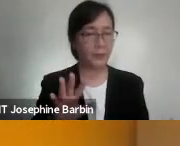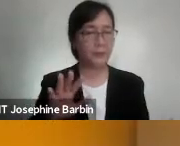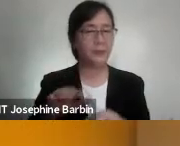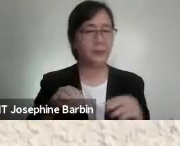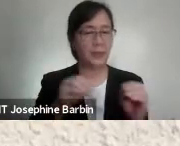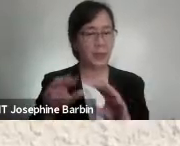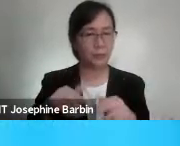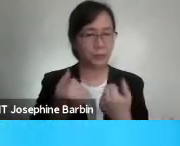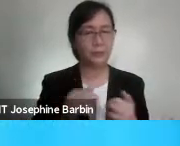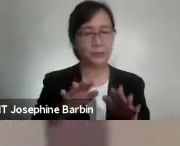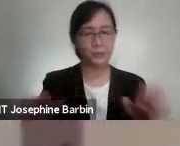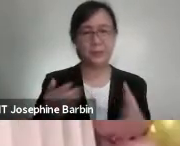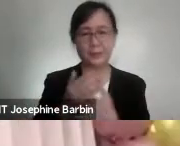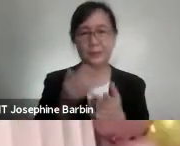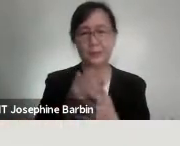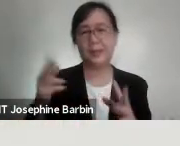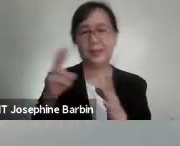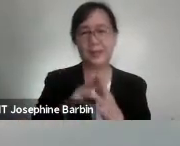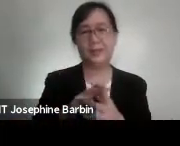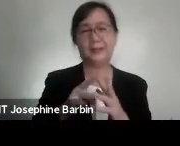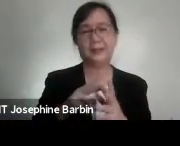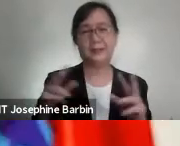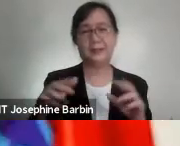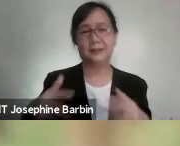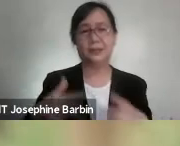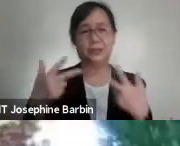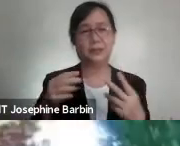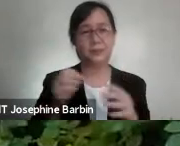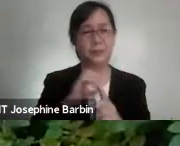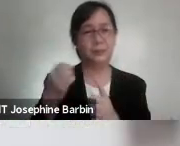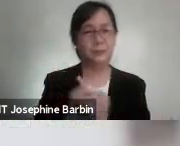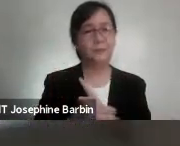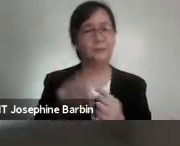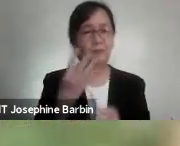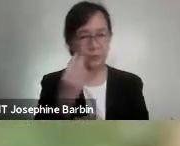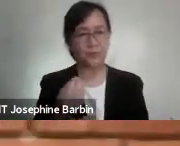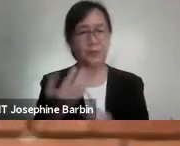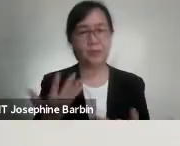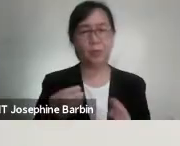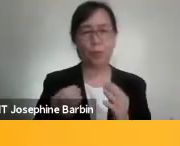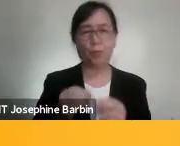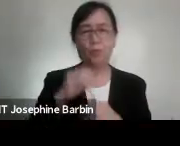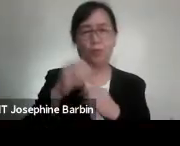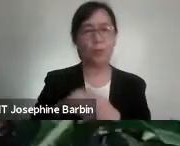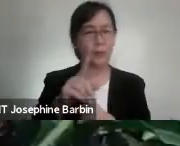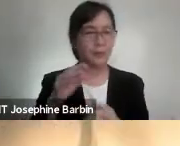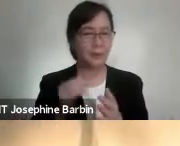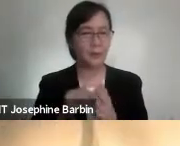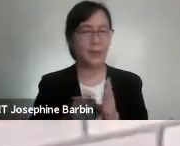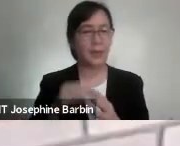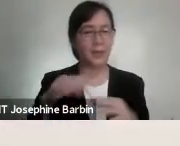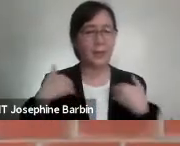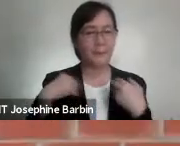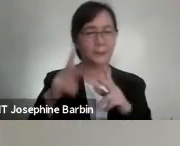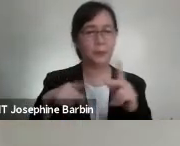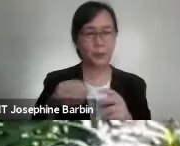the digital environment. These are just a few of the over 1,000 young people who contributed their views